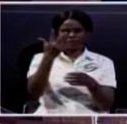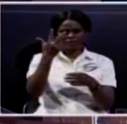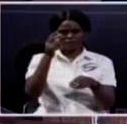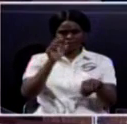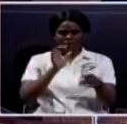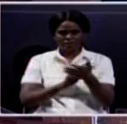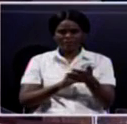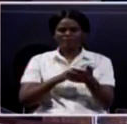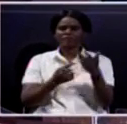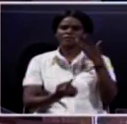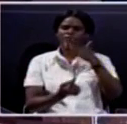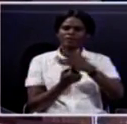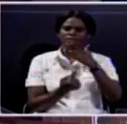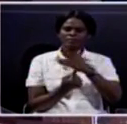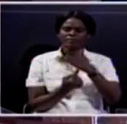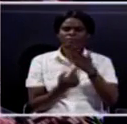per term.